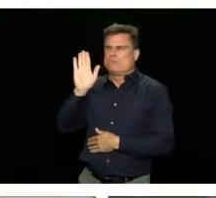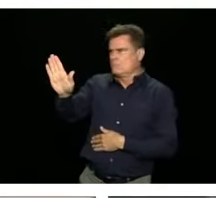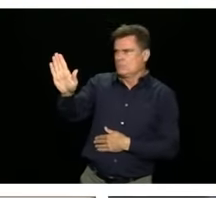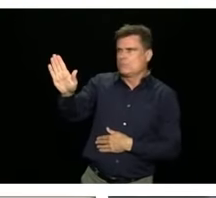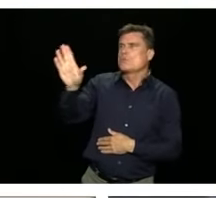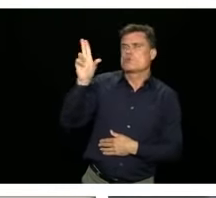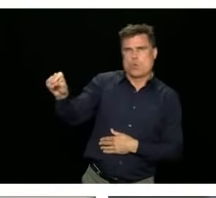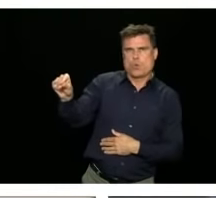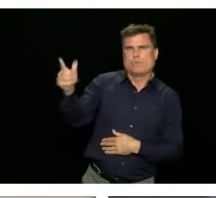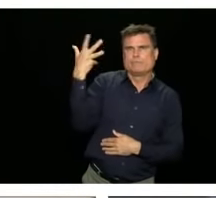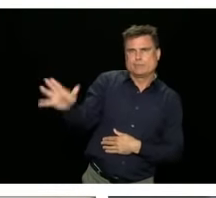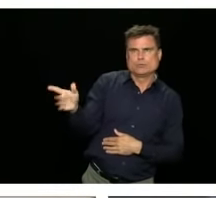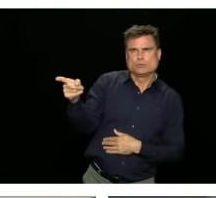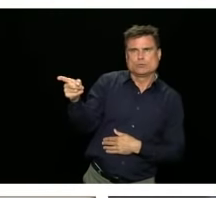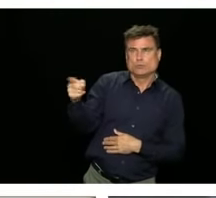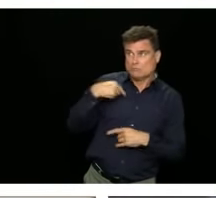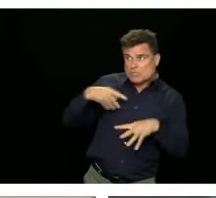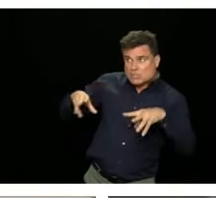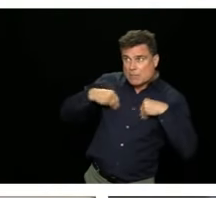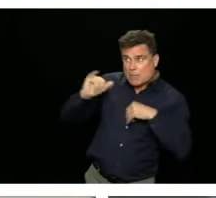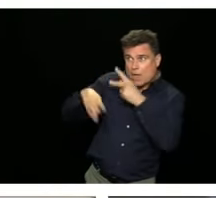and delegitimizes